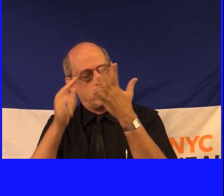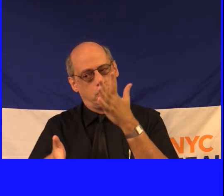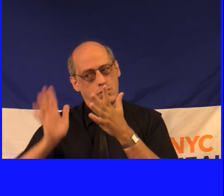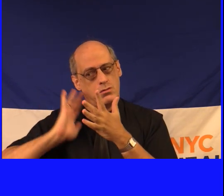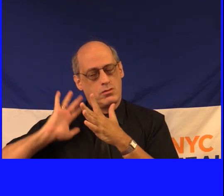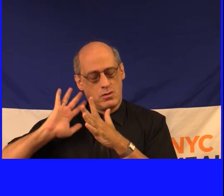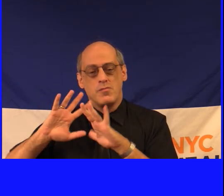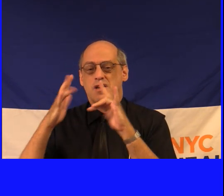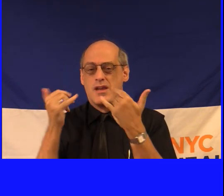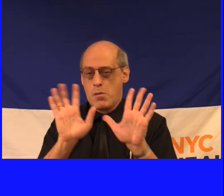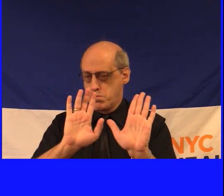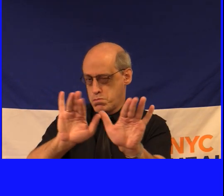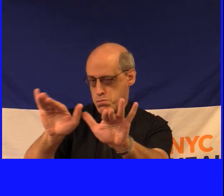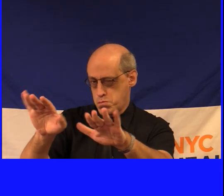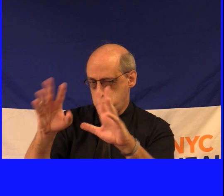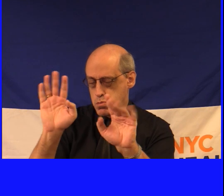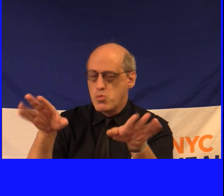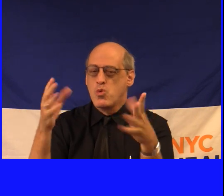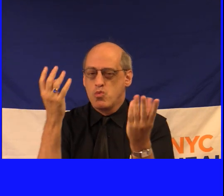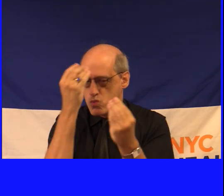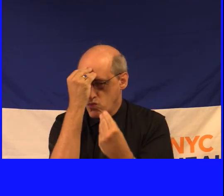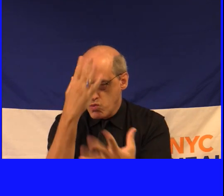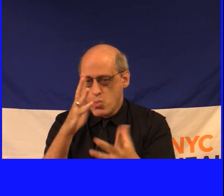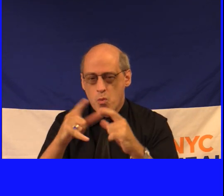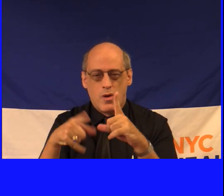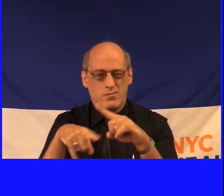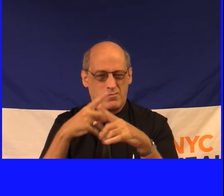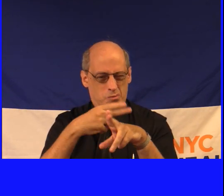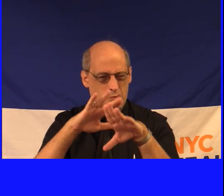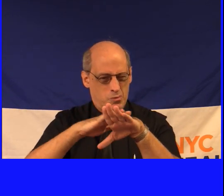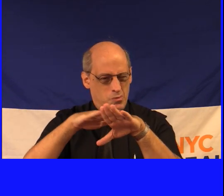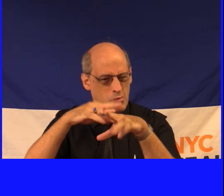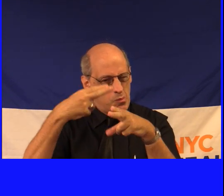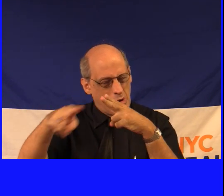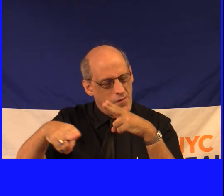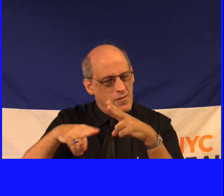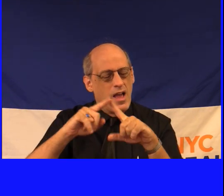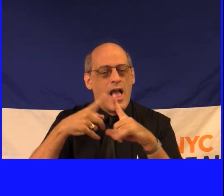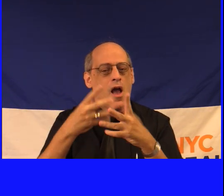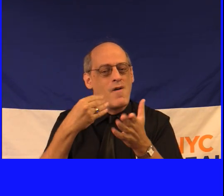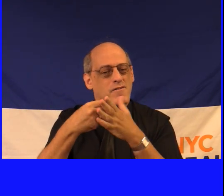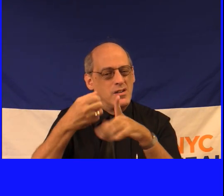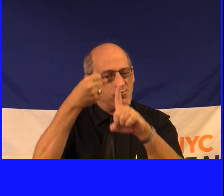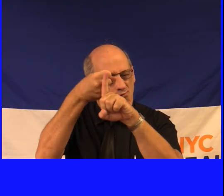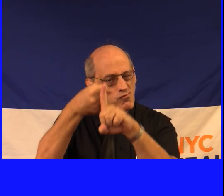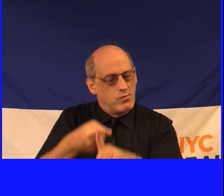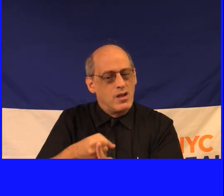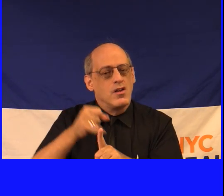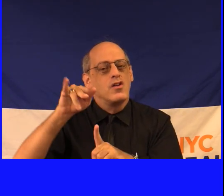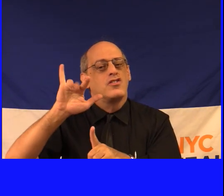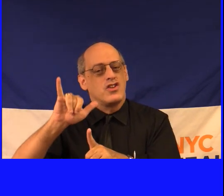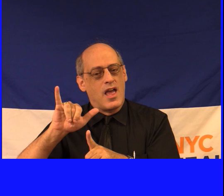just bring your attention to, and I'll talk through in a little bit more detail, is really the impact of the various funding. So as Jay and James